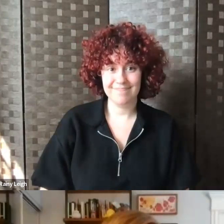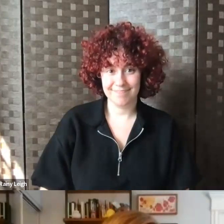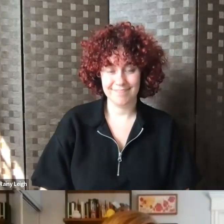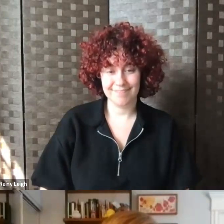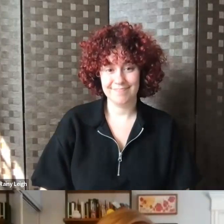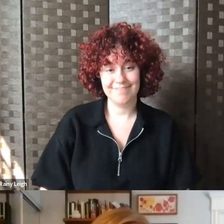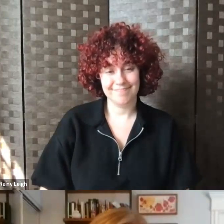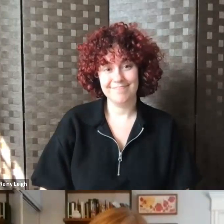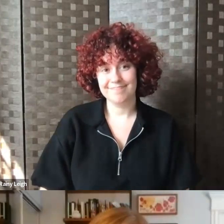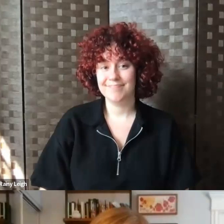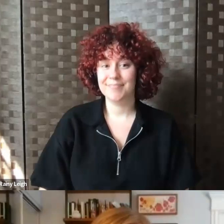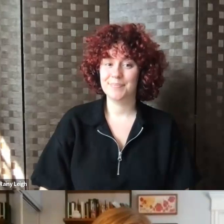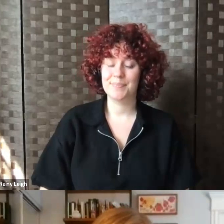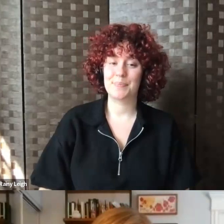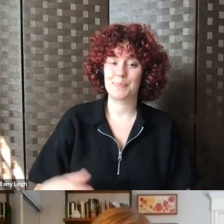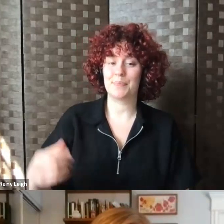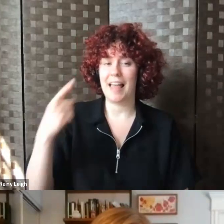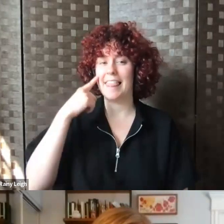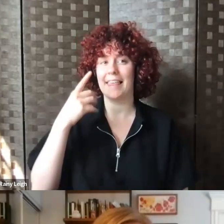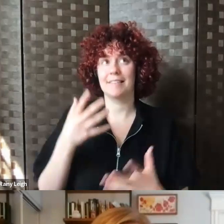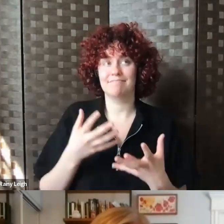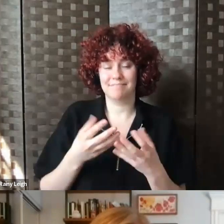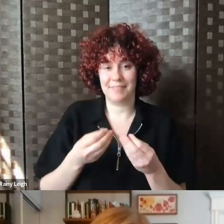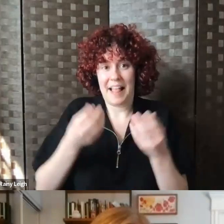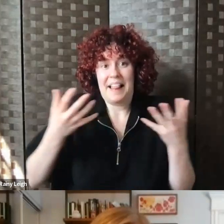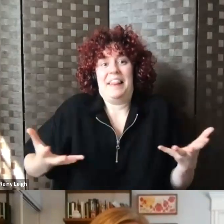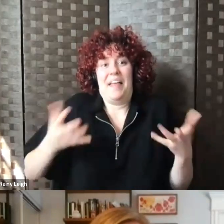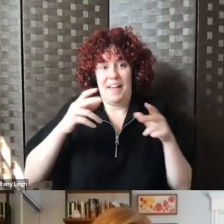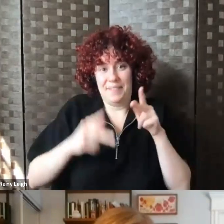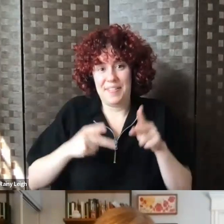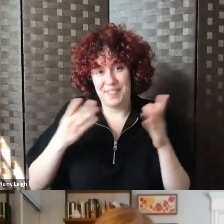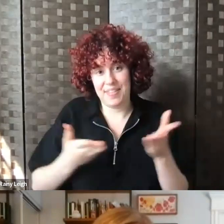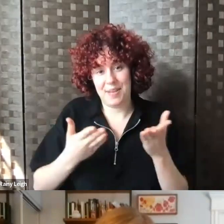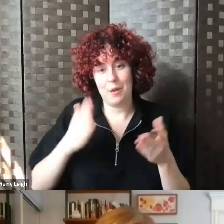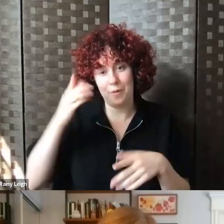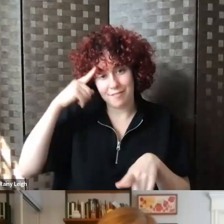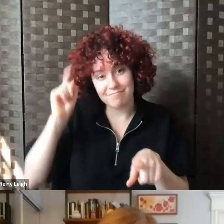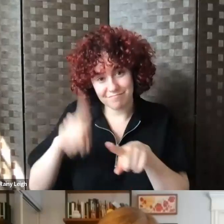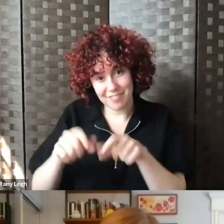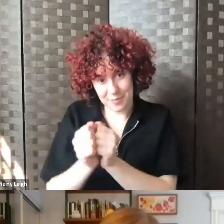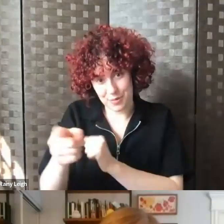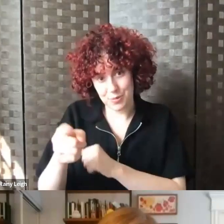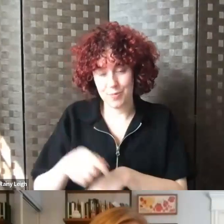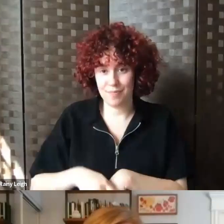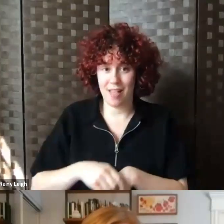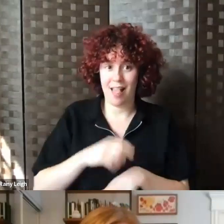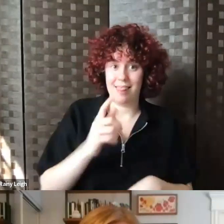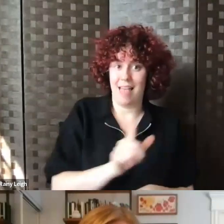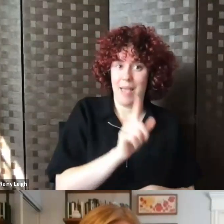Wonderful. I think a lot of people here would agree with you that that's what keeps a library alive, but also that they also really need library